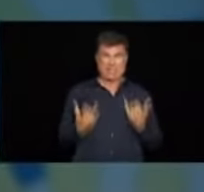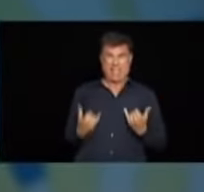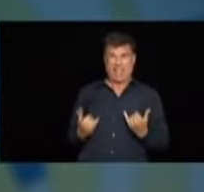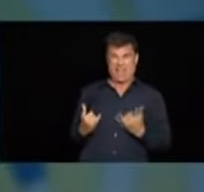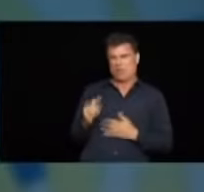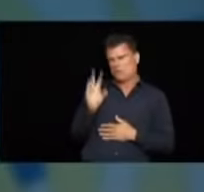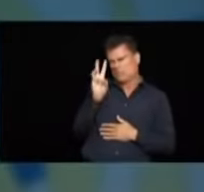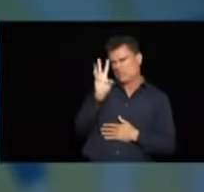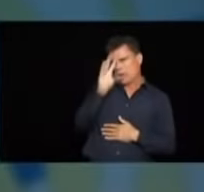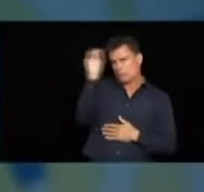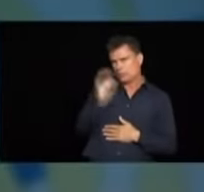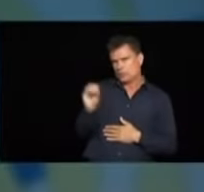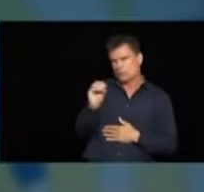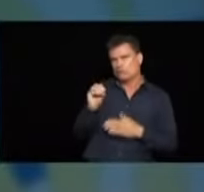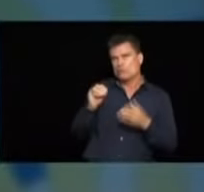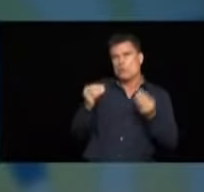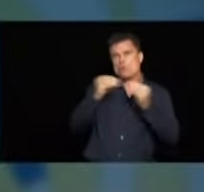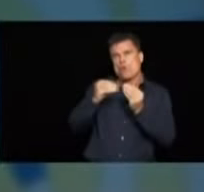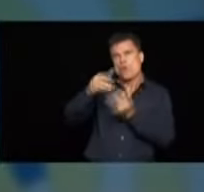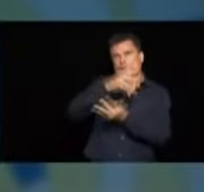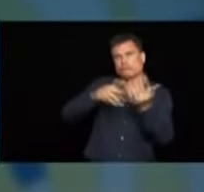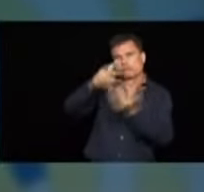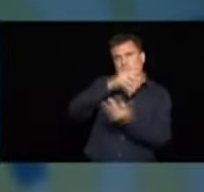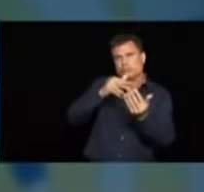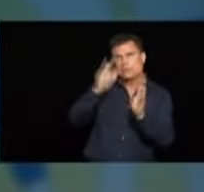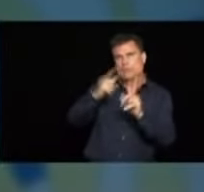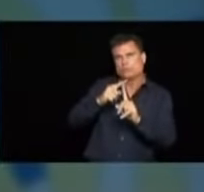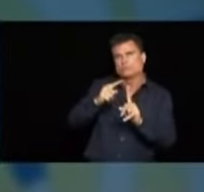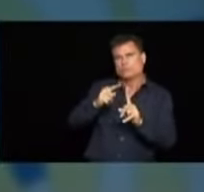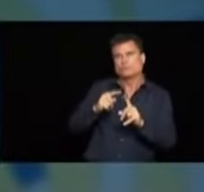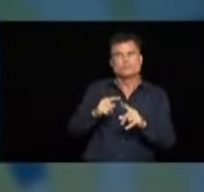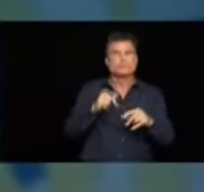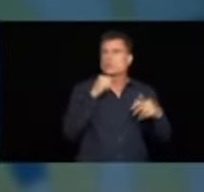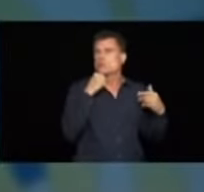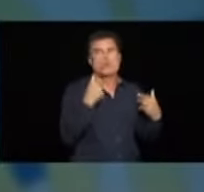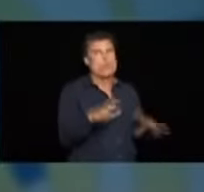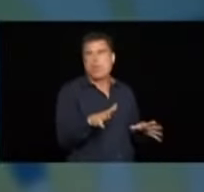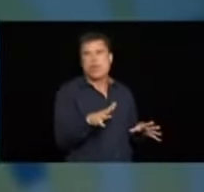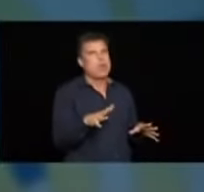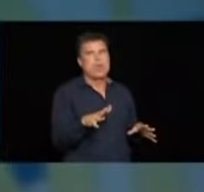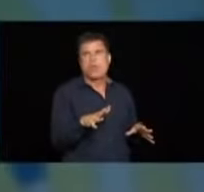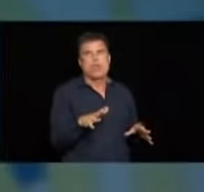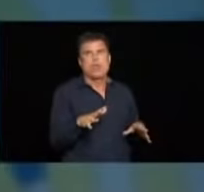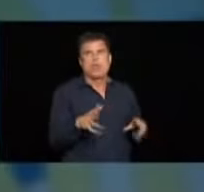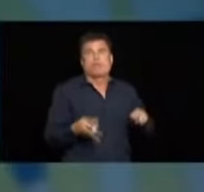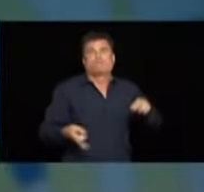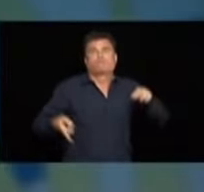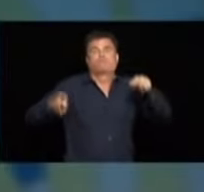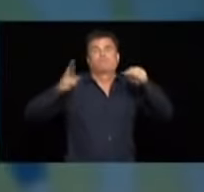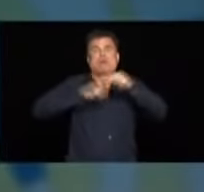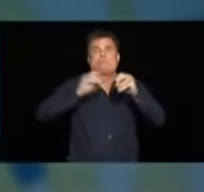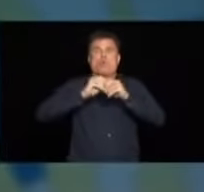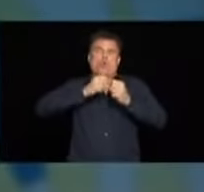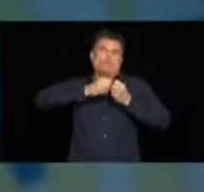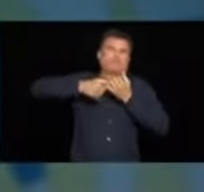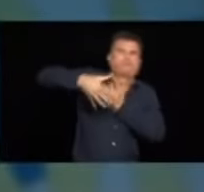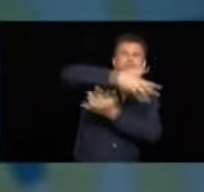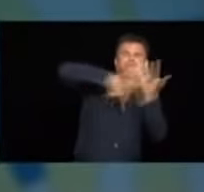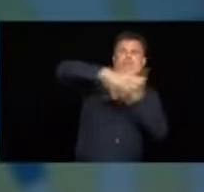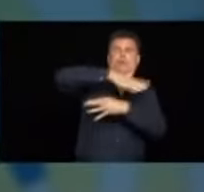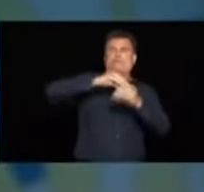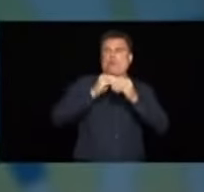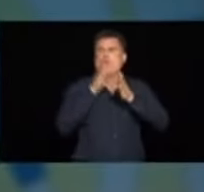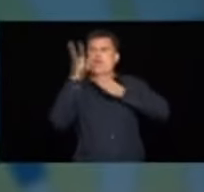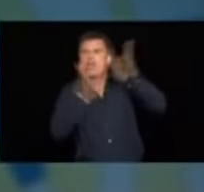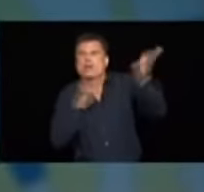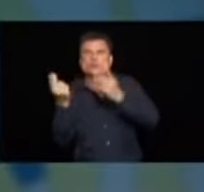And that is what we need to focus on now. We're at that limit. We're at that precipice, if you will, where we need